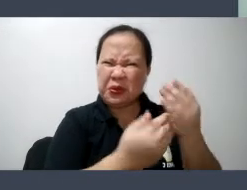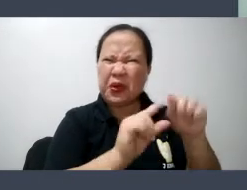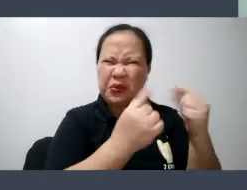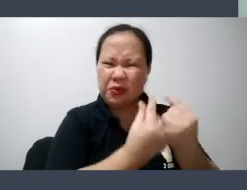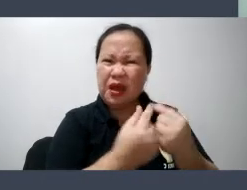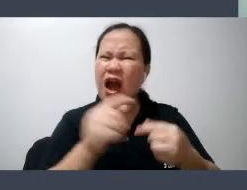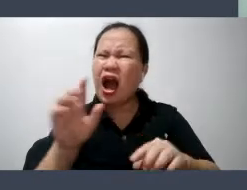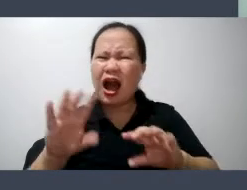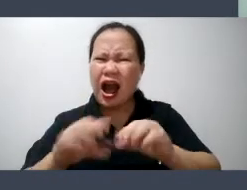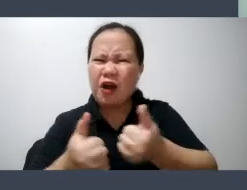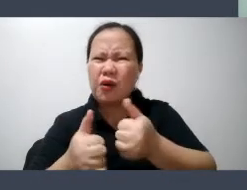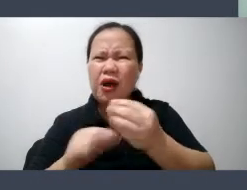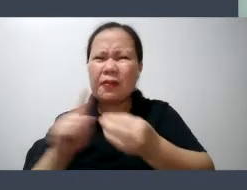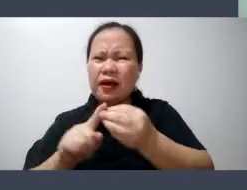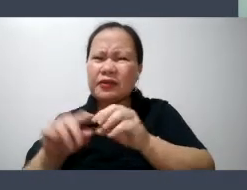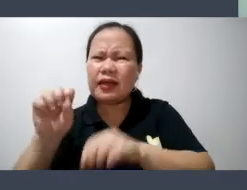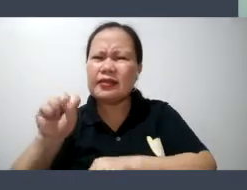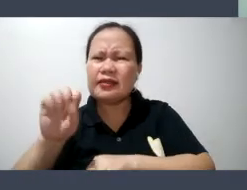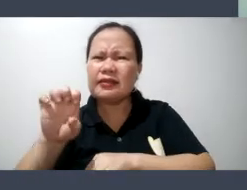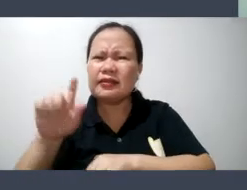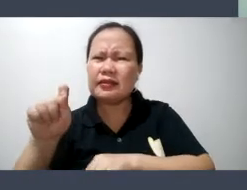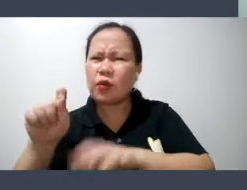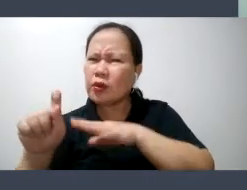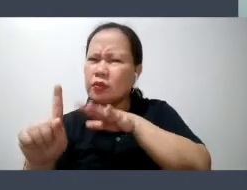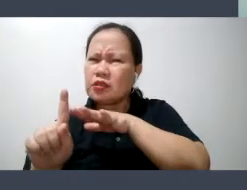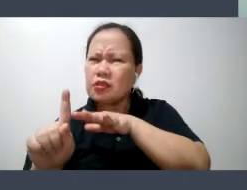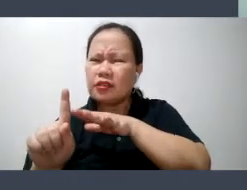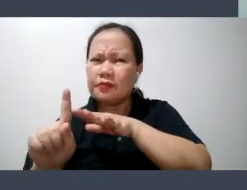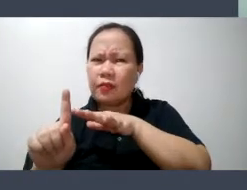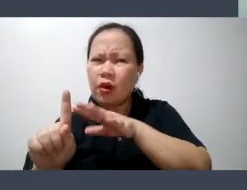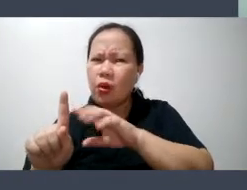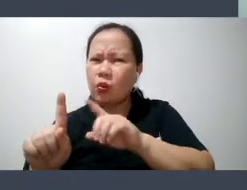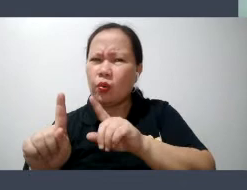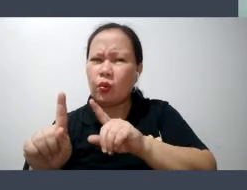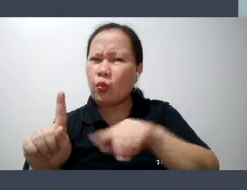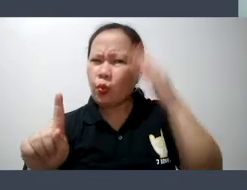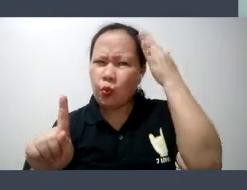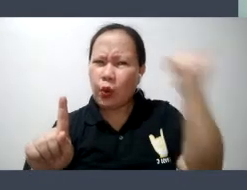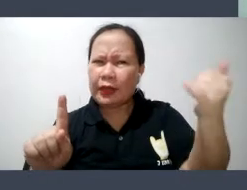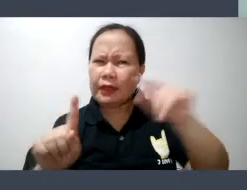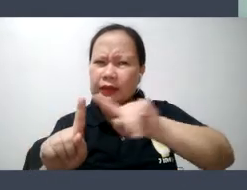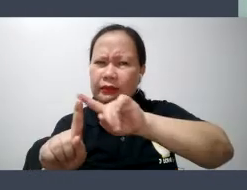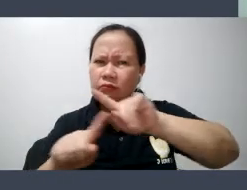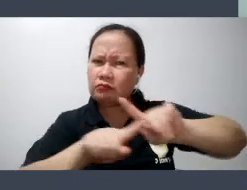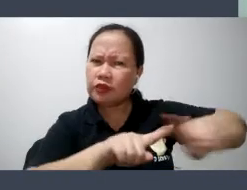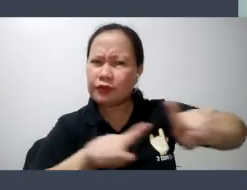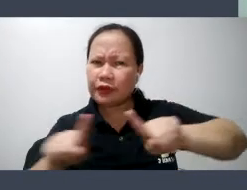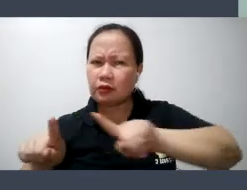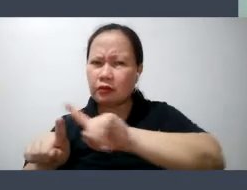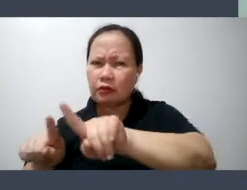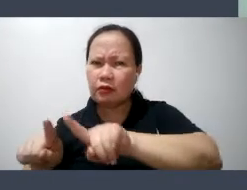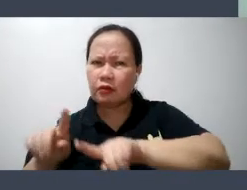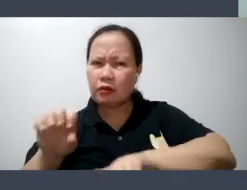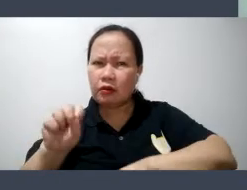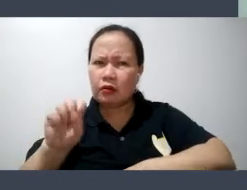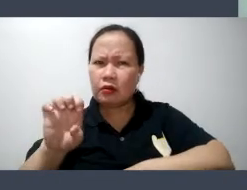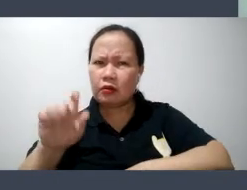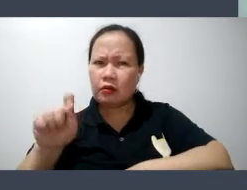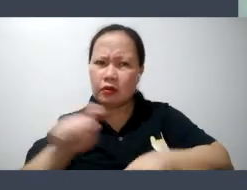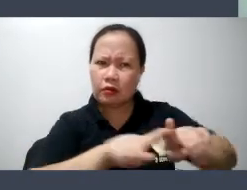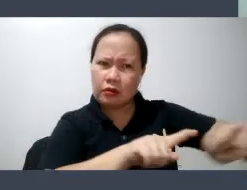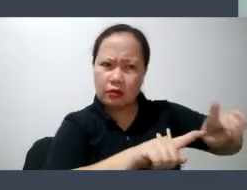set? What have you observed? What makes it unique and different to a